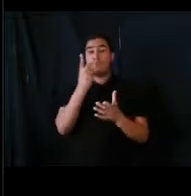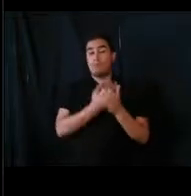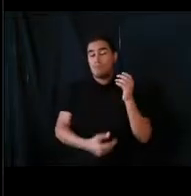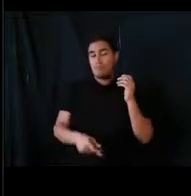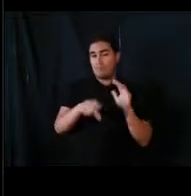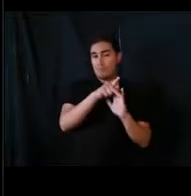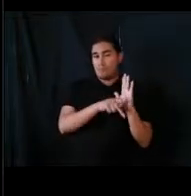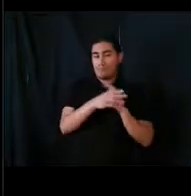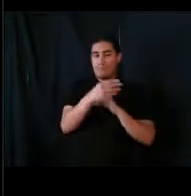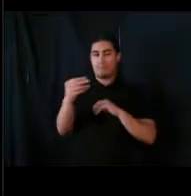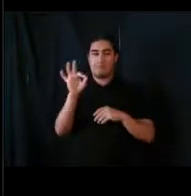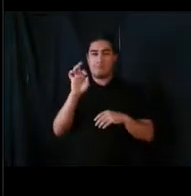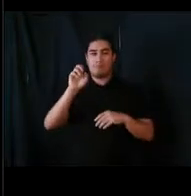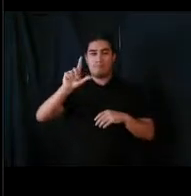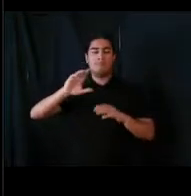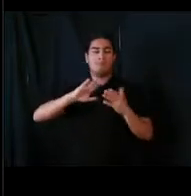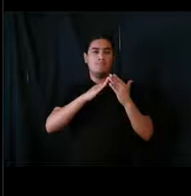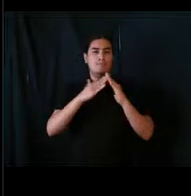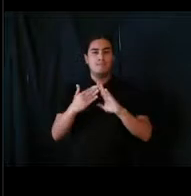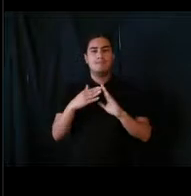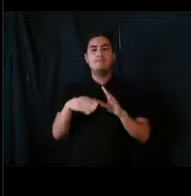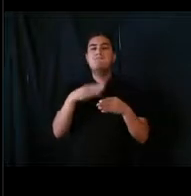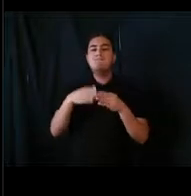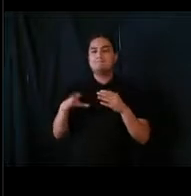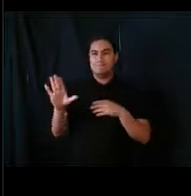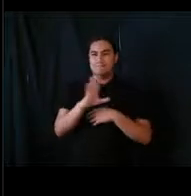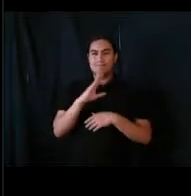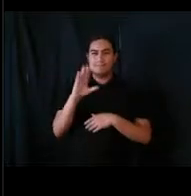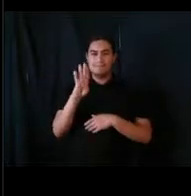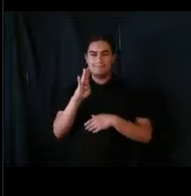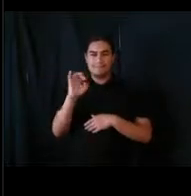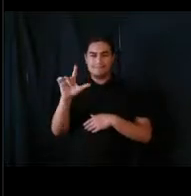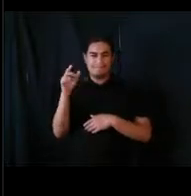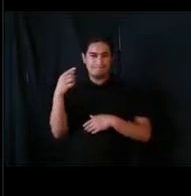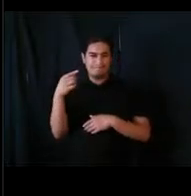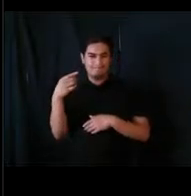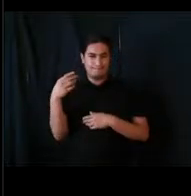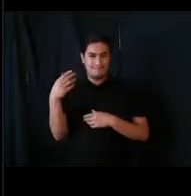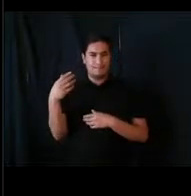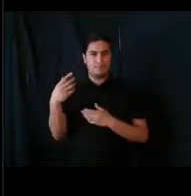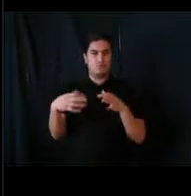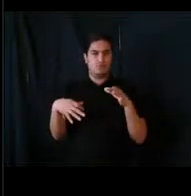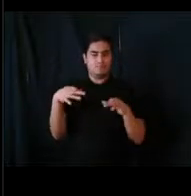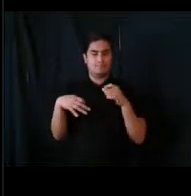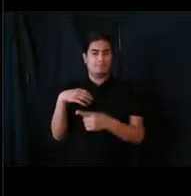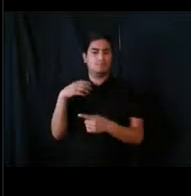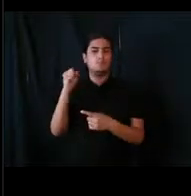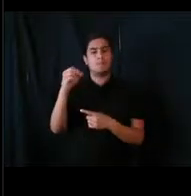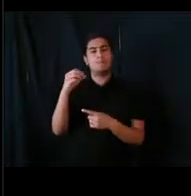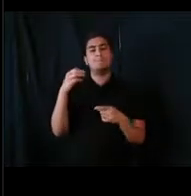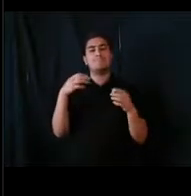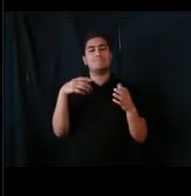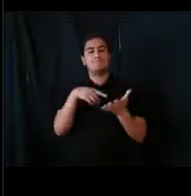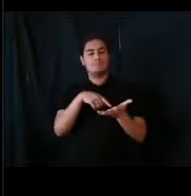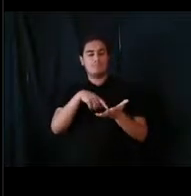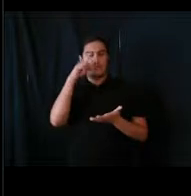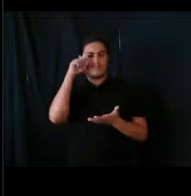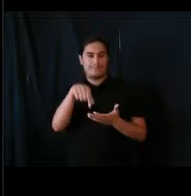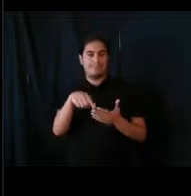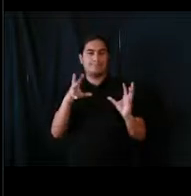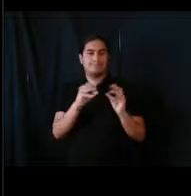and fiscal committees have finished their bill hearings so remaining active bills for this session are now pending floor